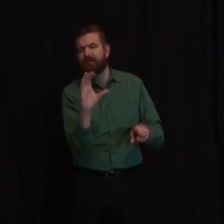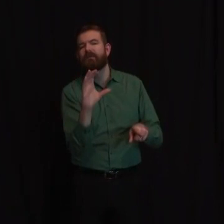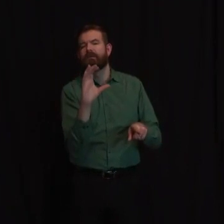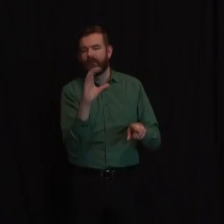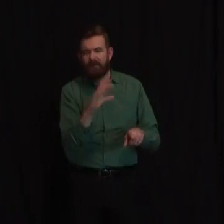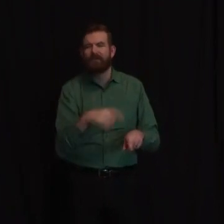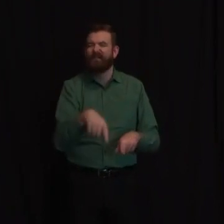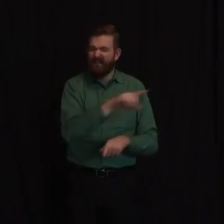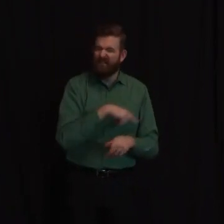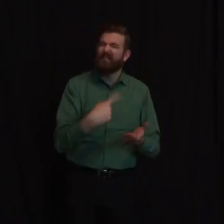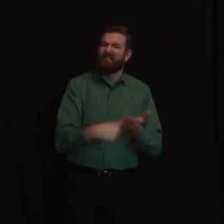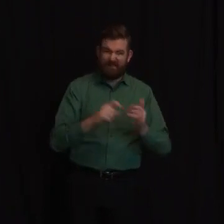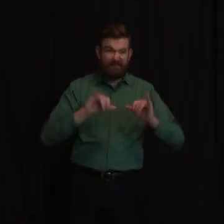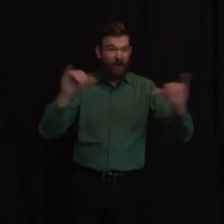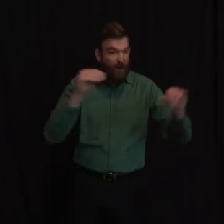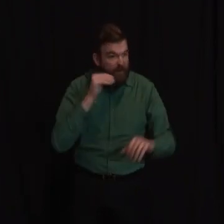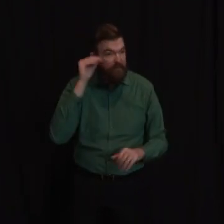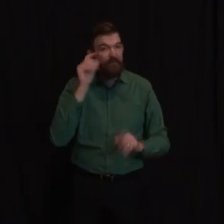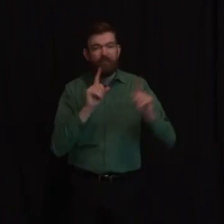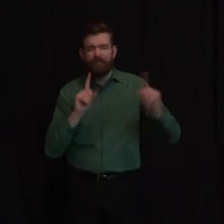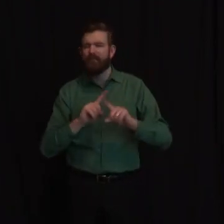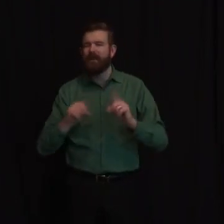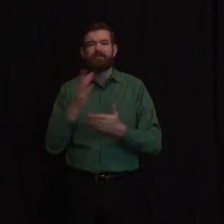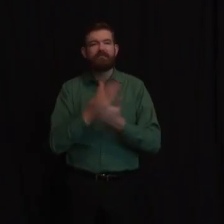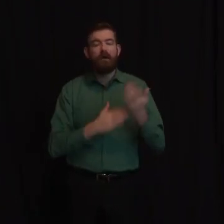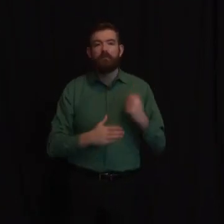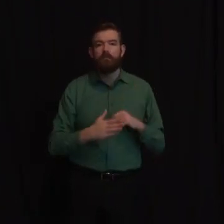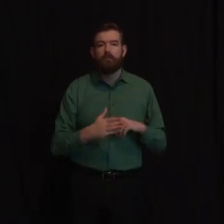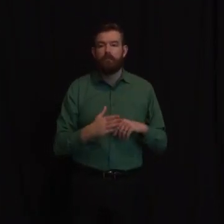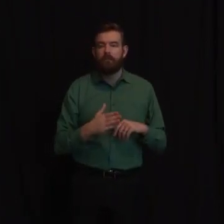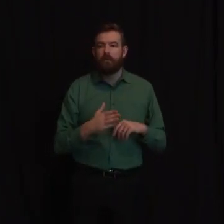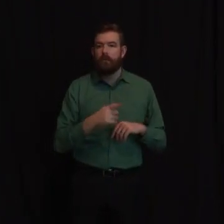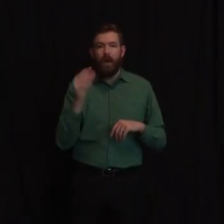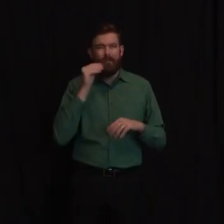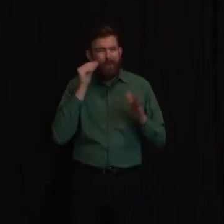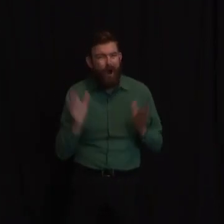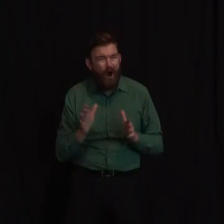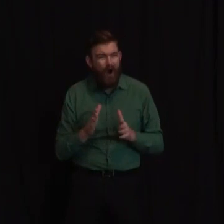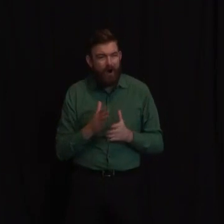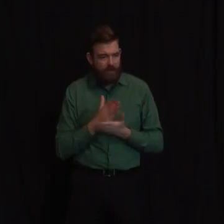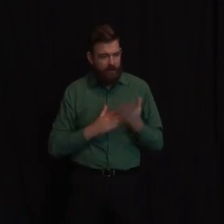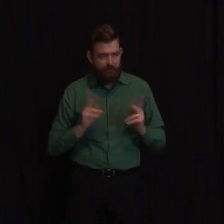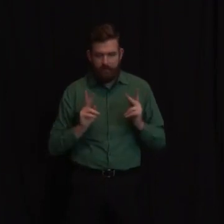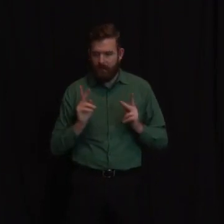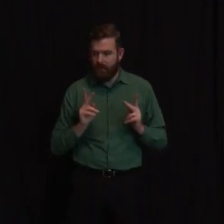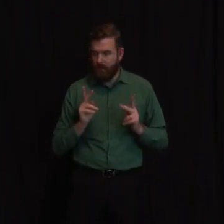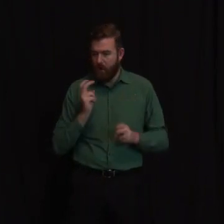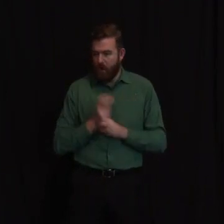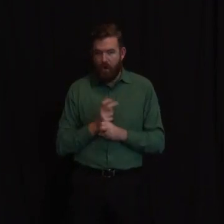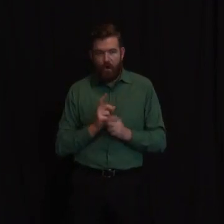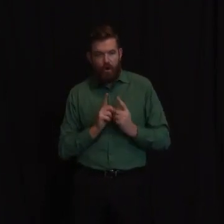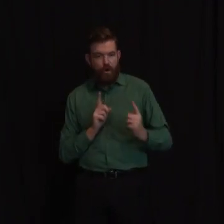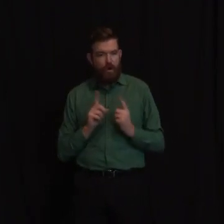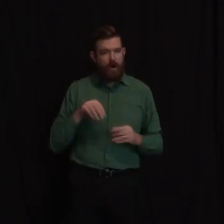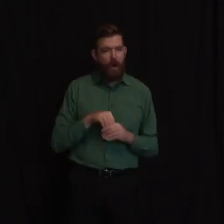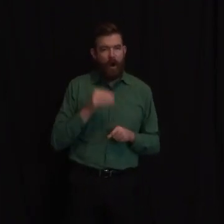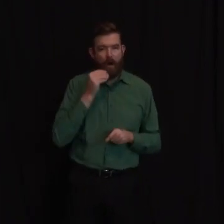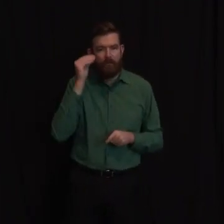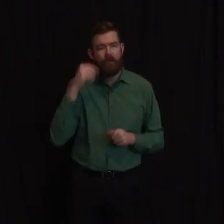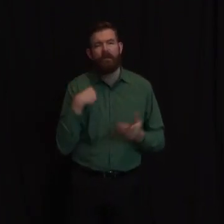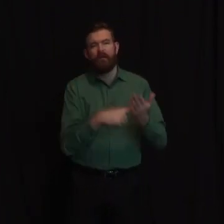some domiciles that's very difficult to do. So we will continue to work with Senator Rice and the New Jersey Medical